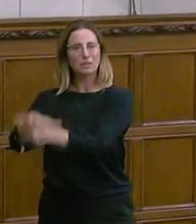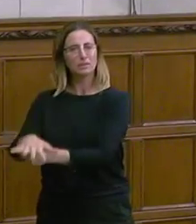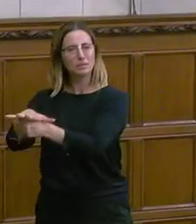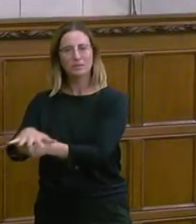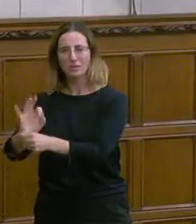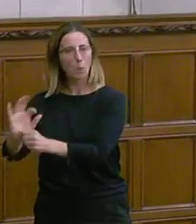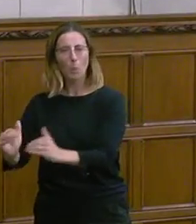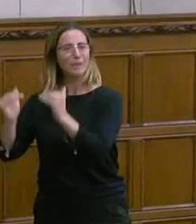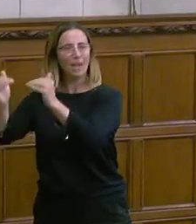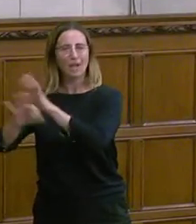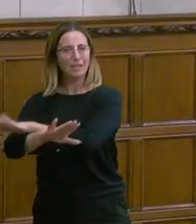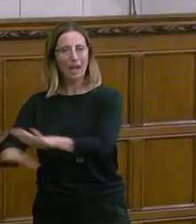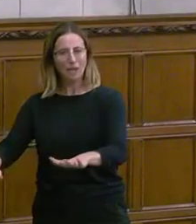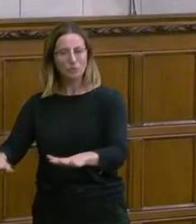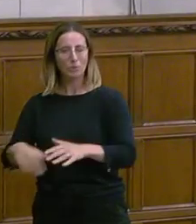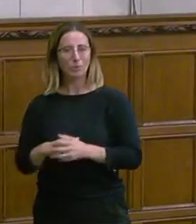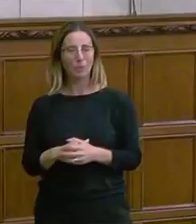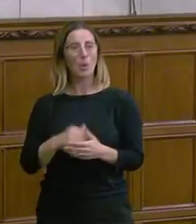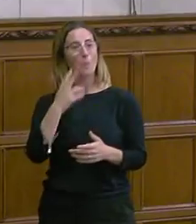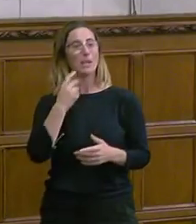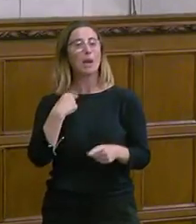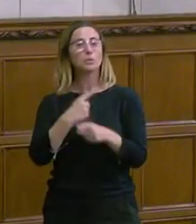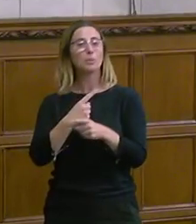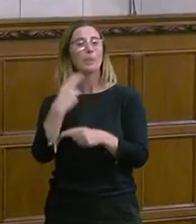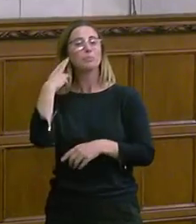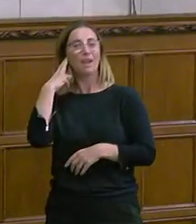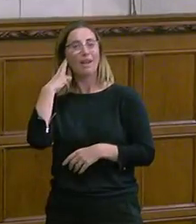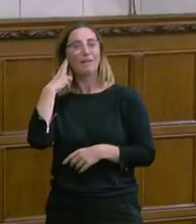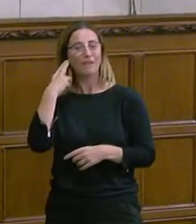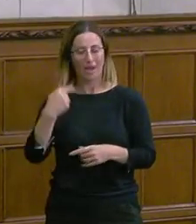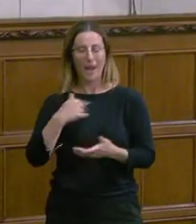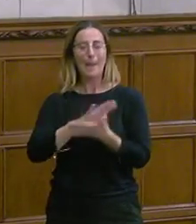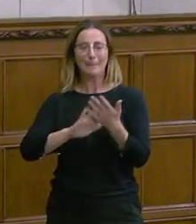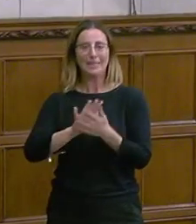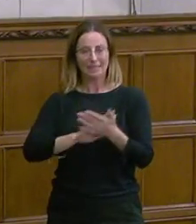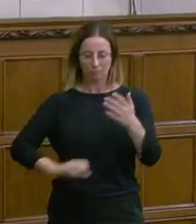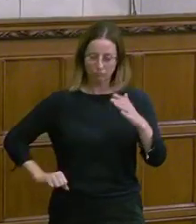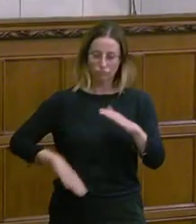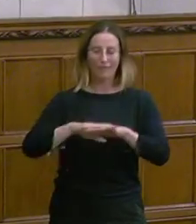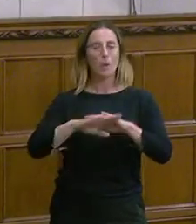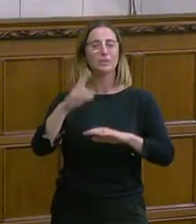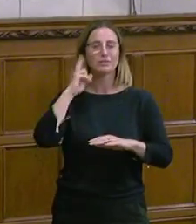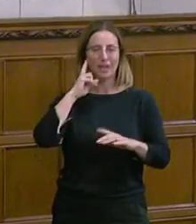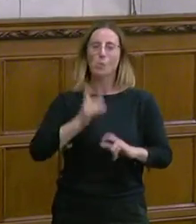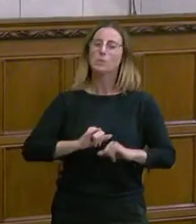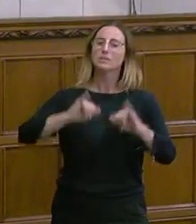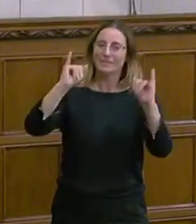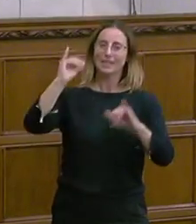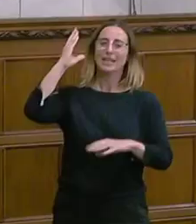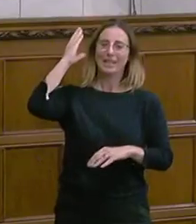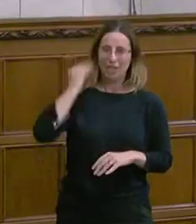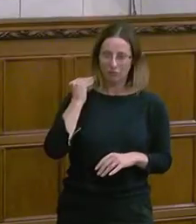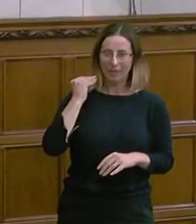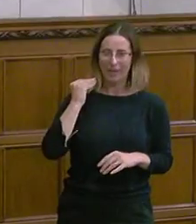I say deaf is I mean either profoundly deaf or severely hearing impaired. And that's very different from someone